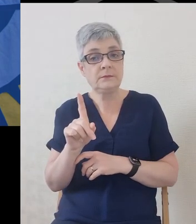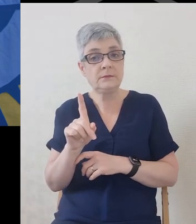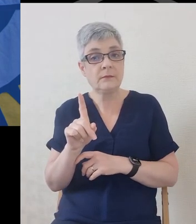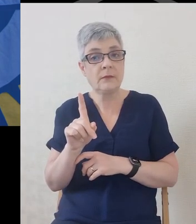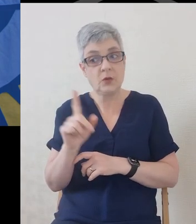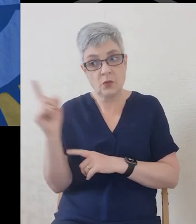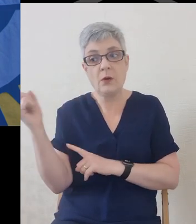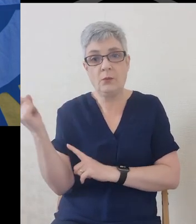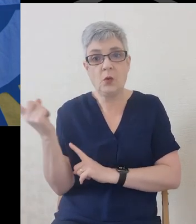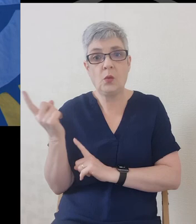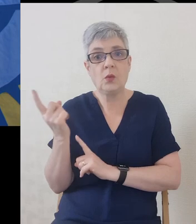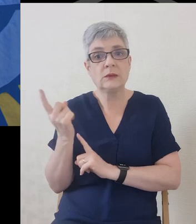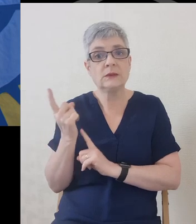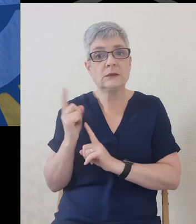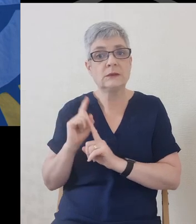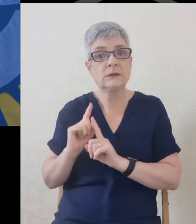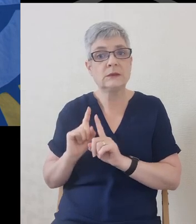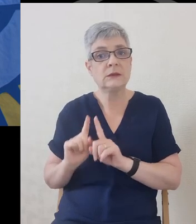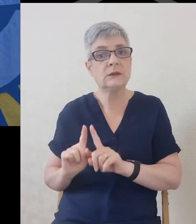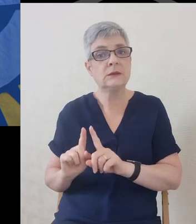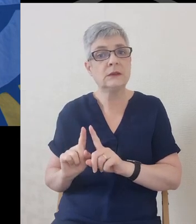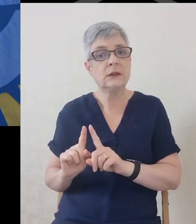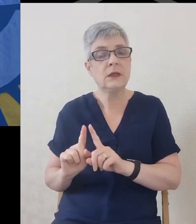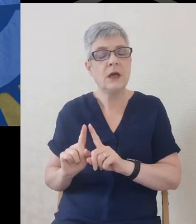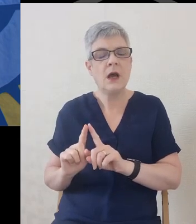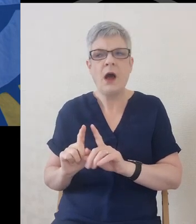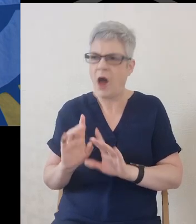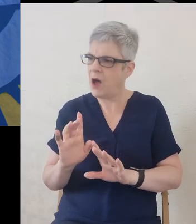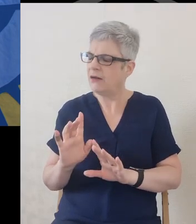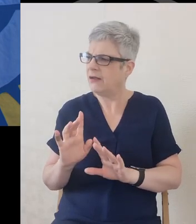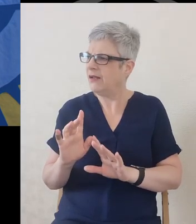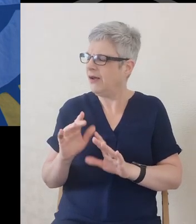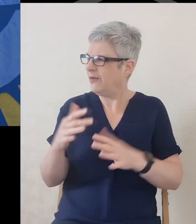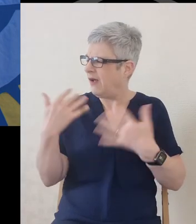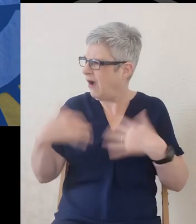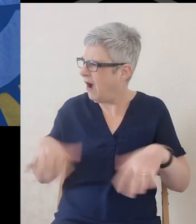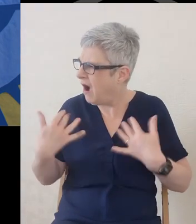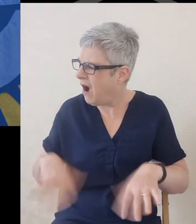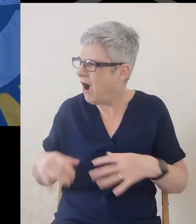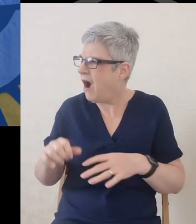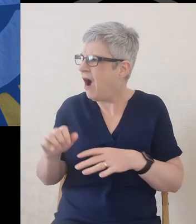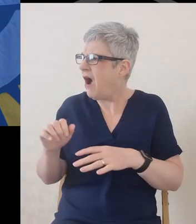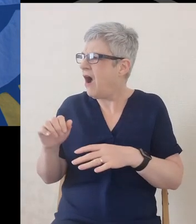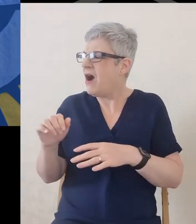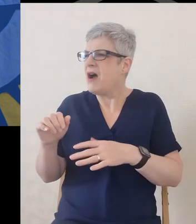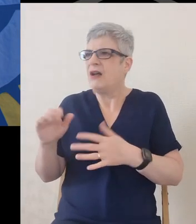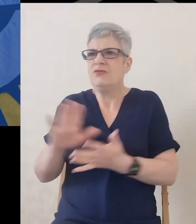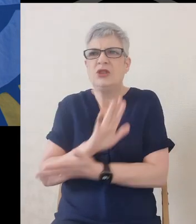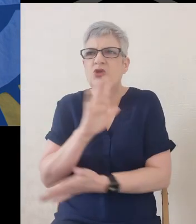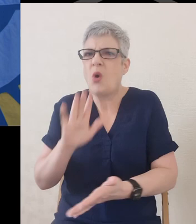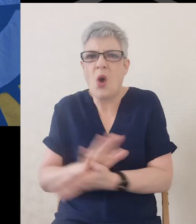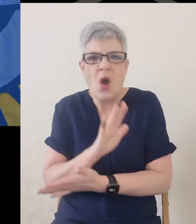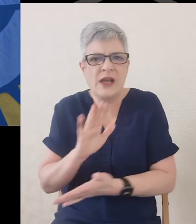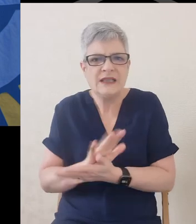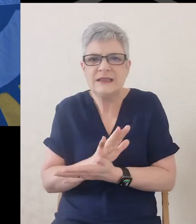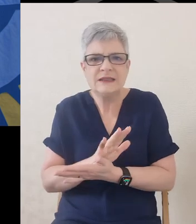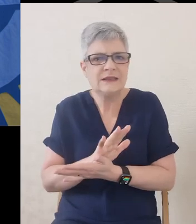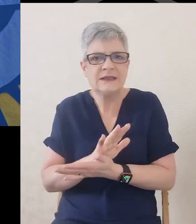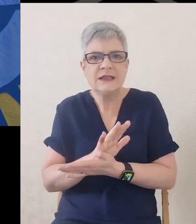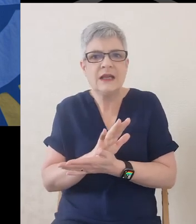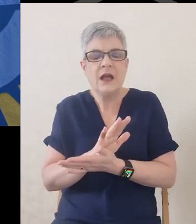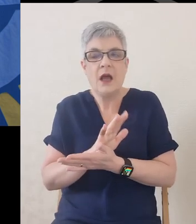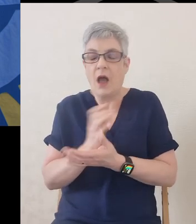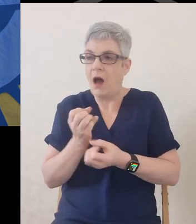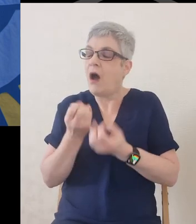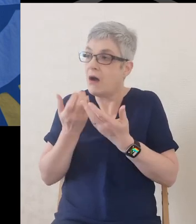you draw close. And yet we marvel at your grace and rejoice in your goodness and